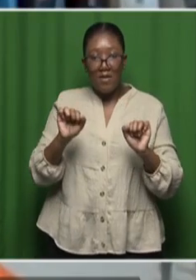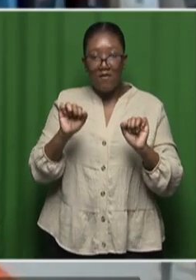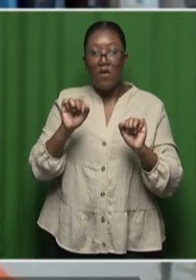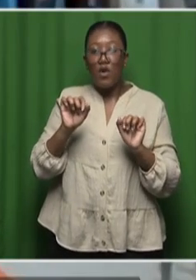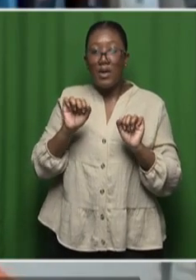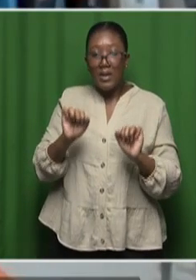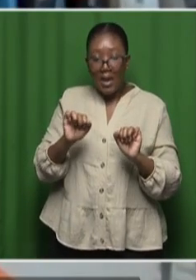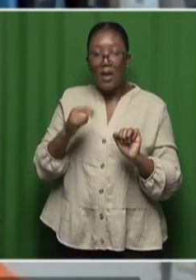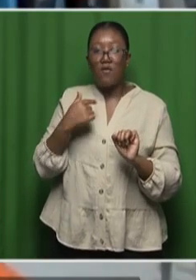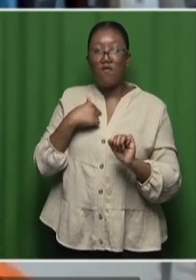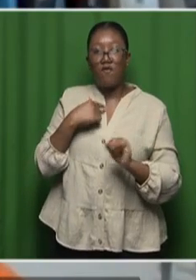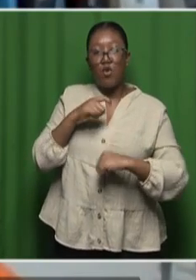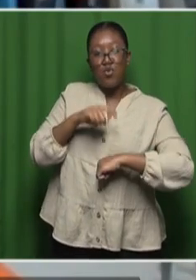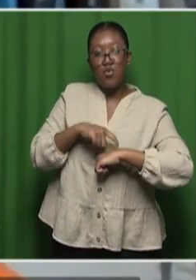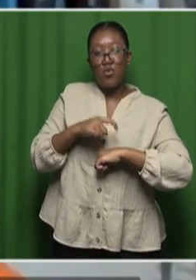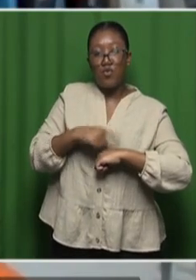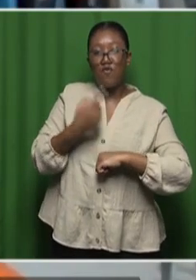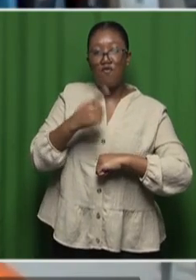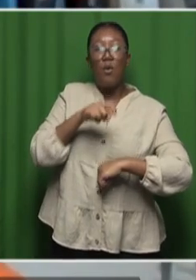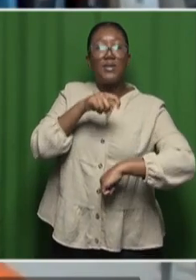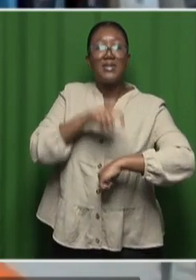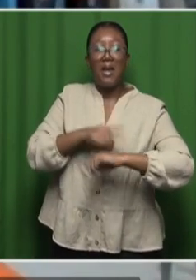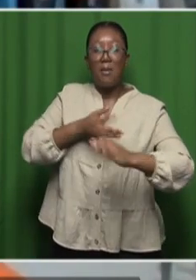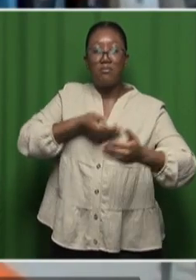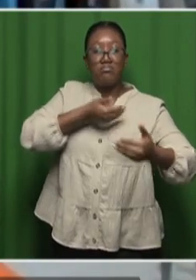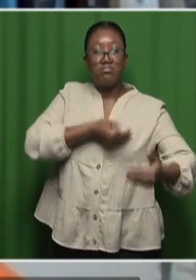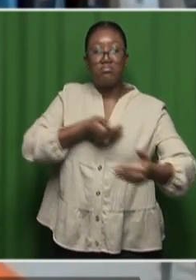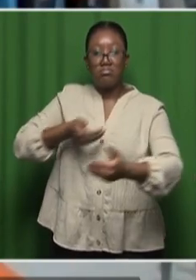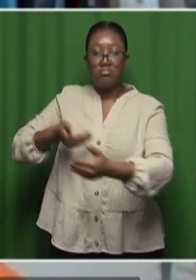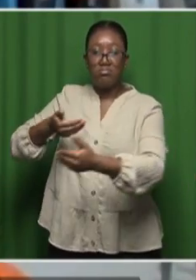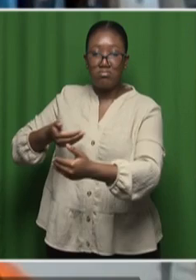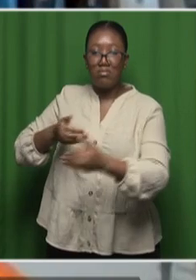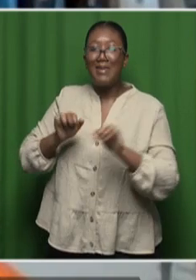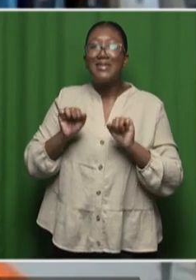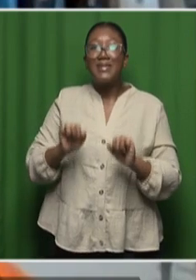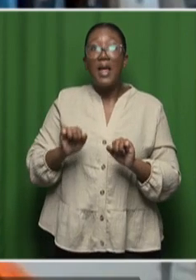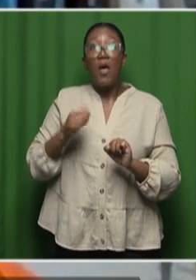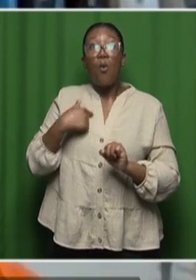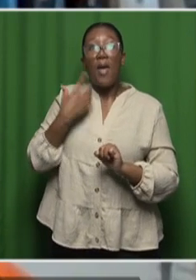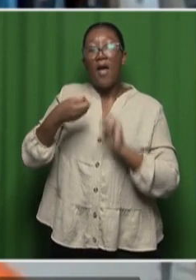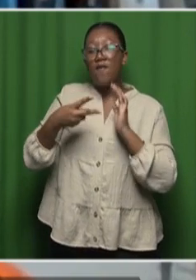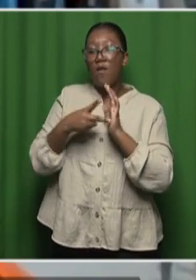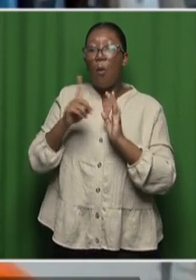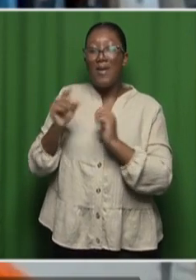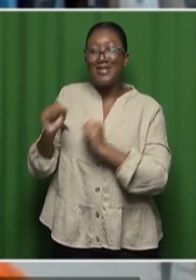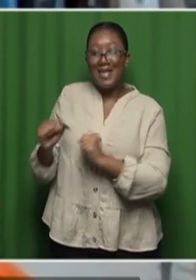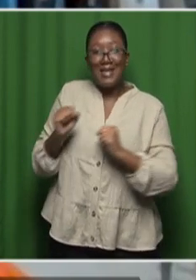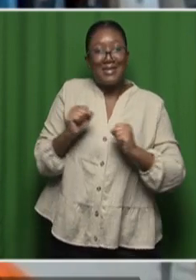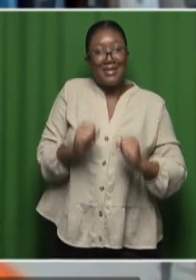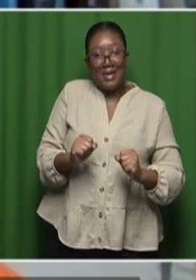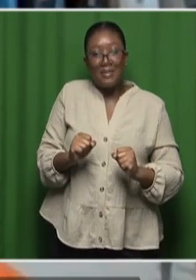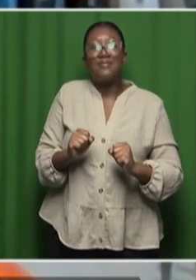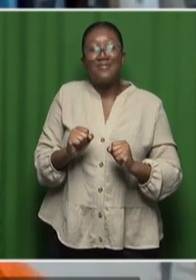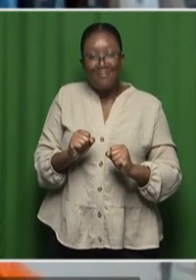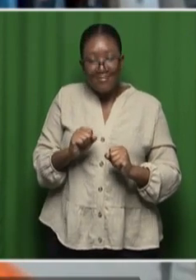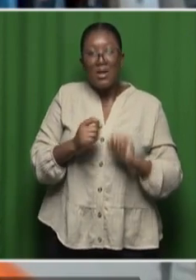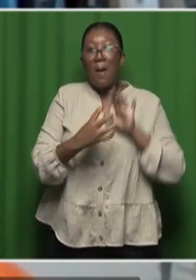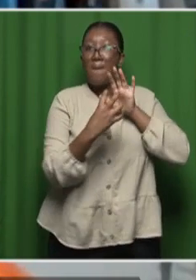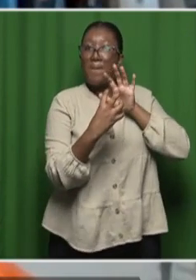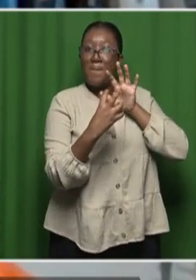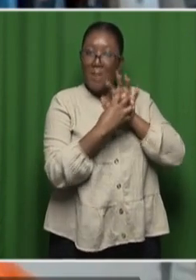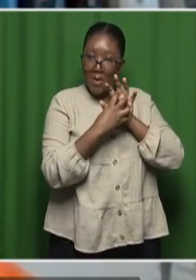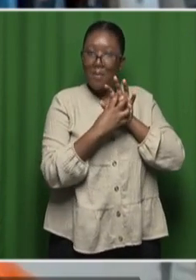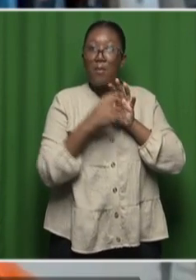of time, for example. And then we have statutory trademark rights when a party secures a trademark with